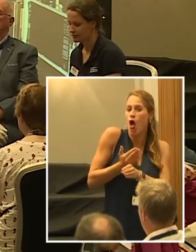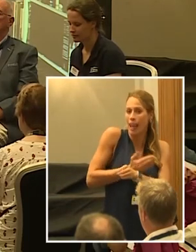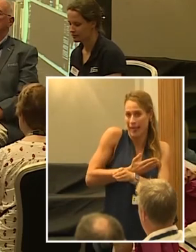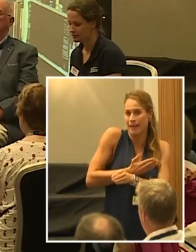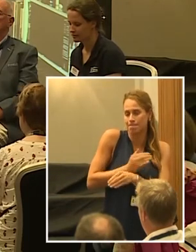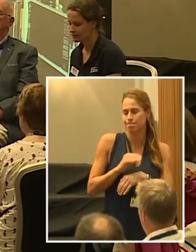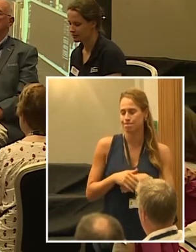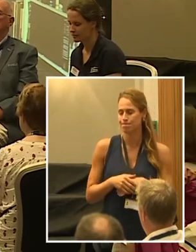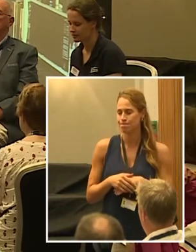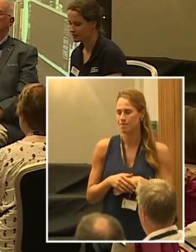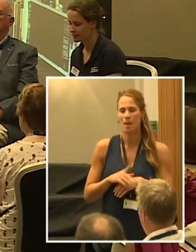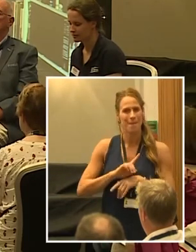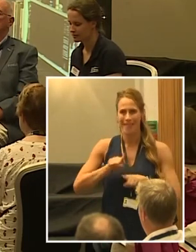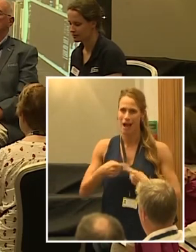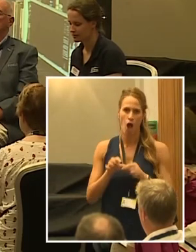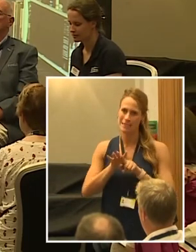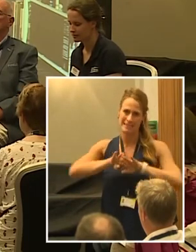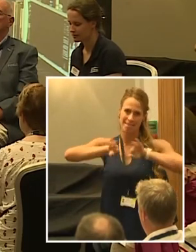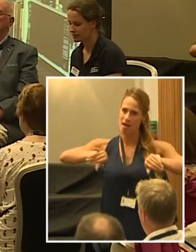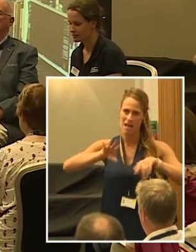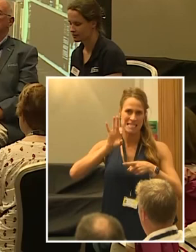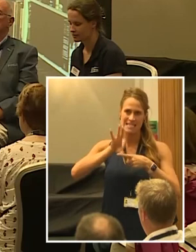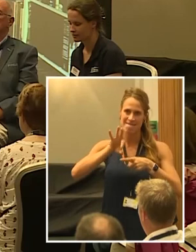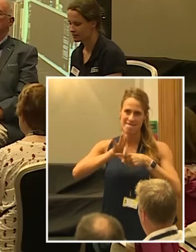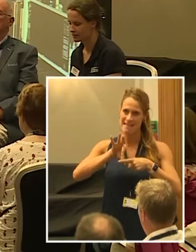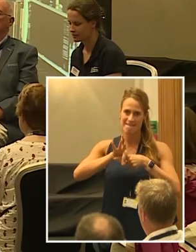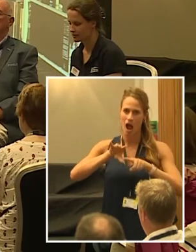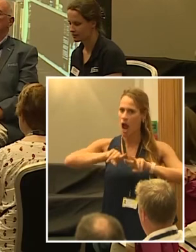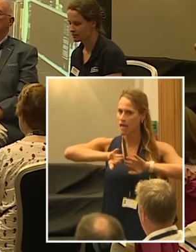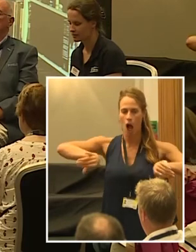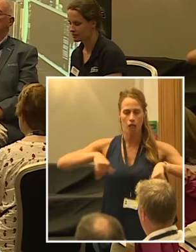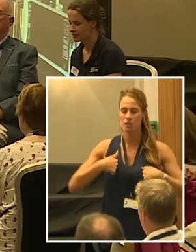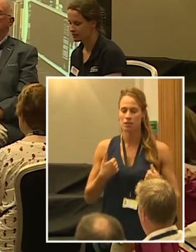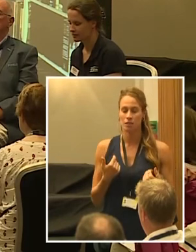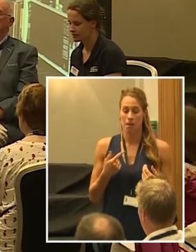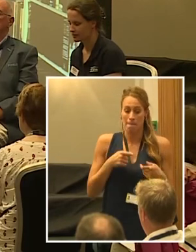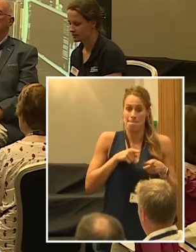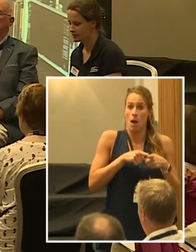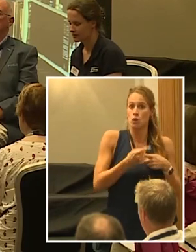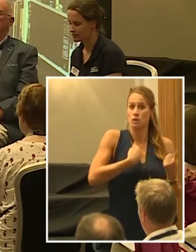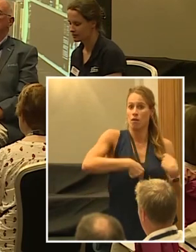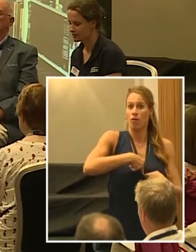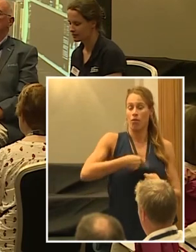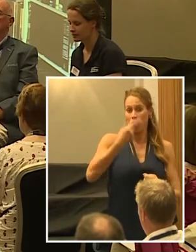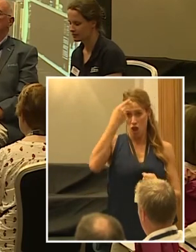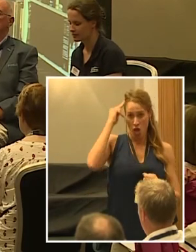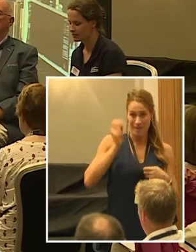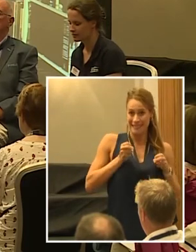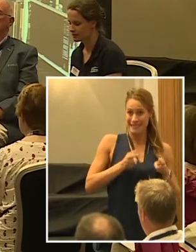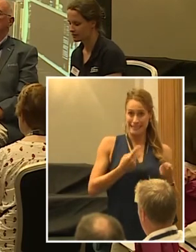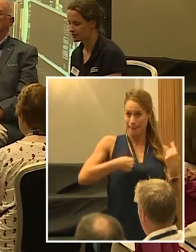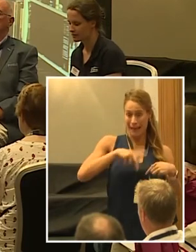embryogenesis, but cannot divide like most of the nervous system. And those are the cells whose